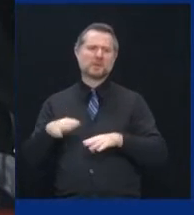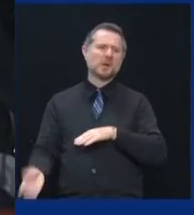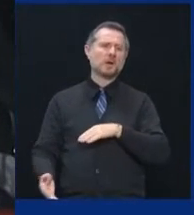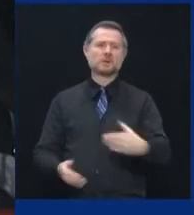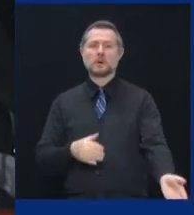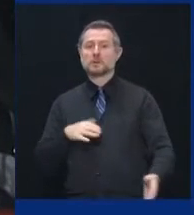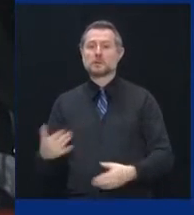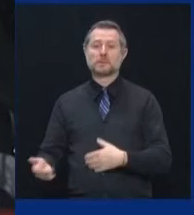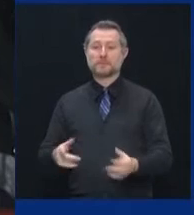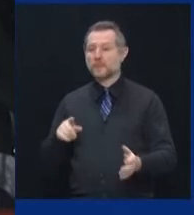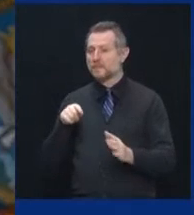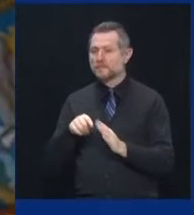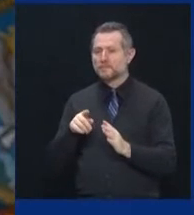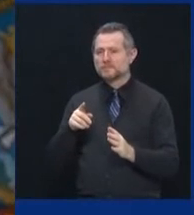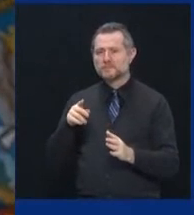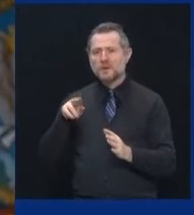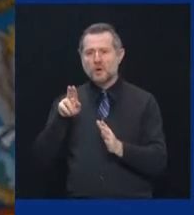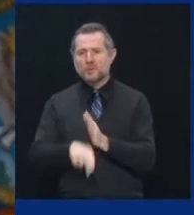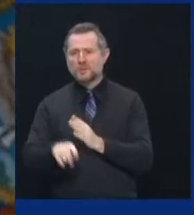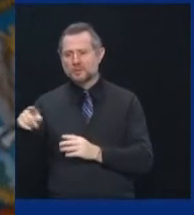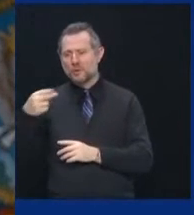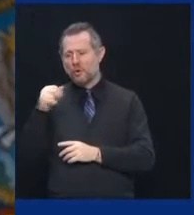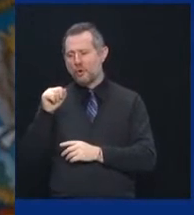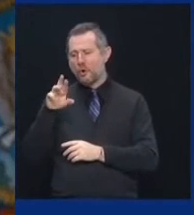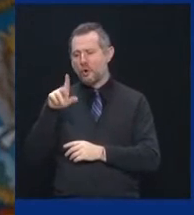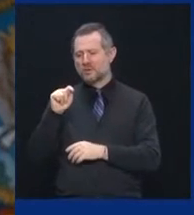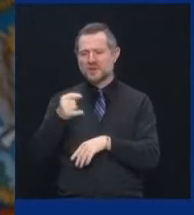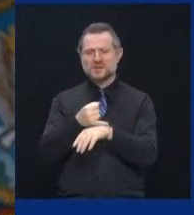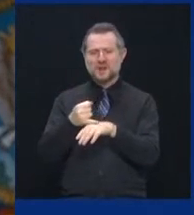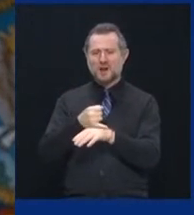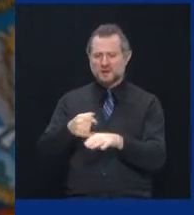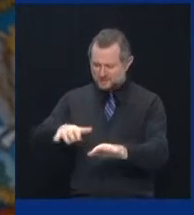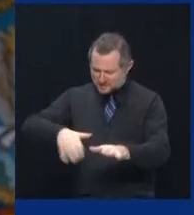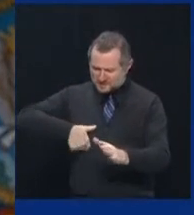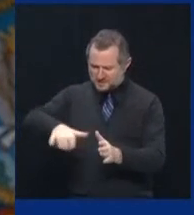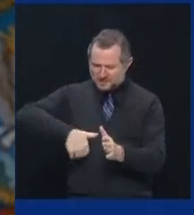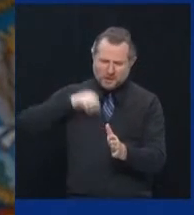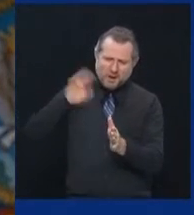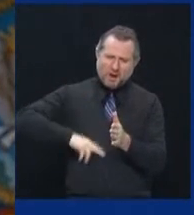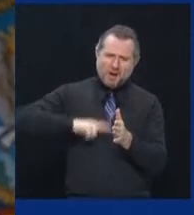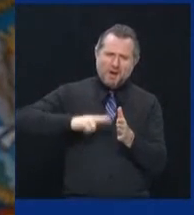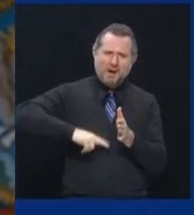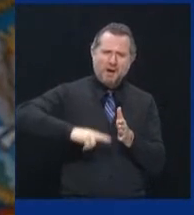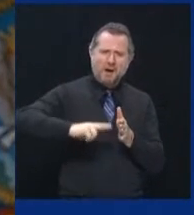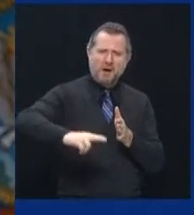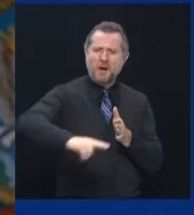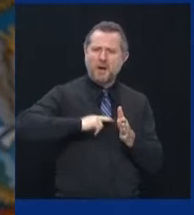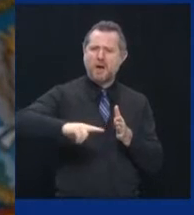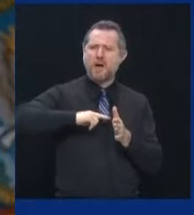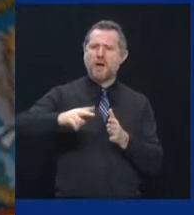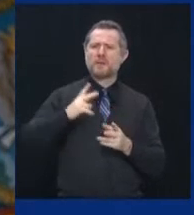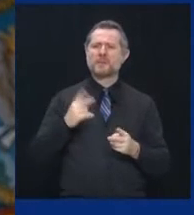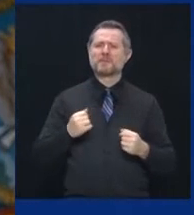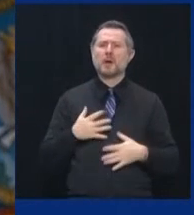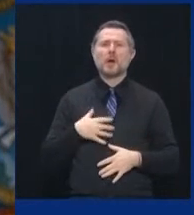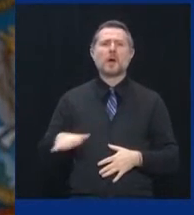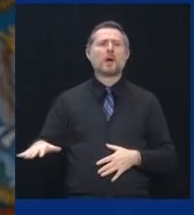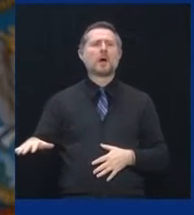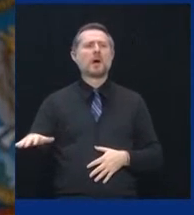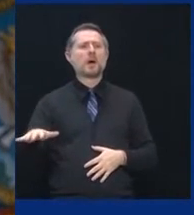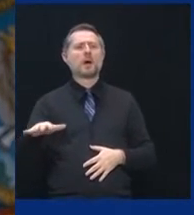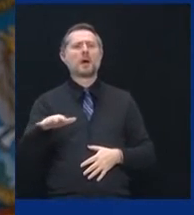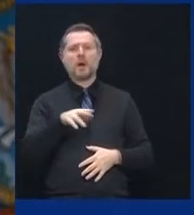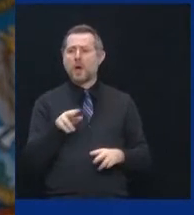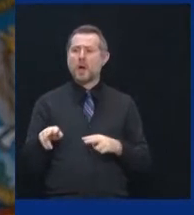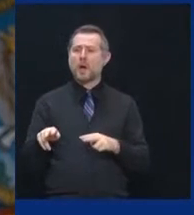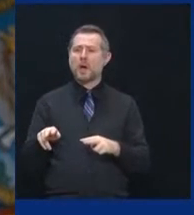Hart Island, when fear gripped New Yorkers like a vice, when the global experts told